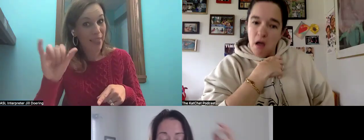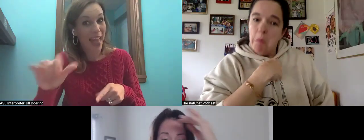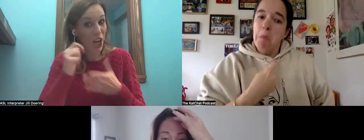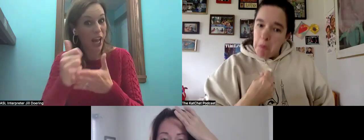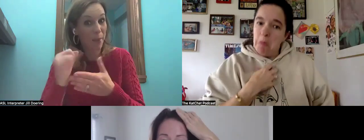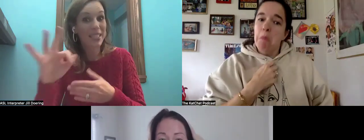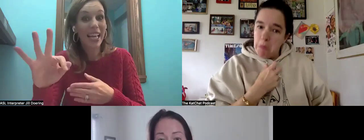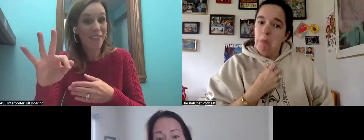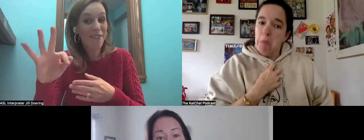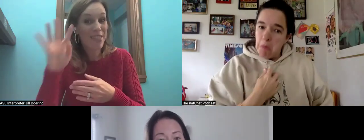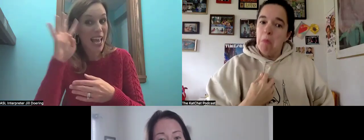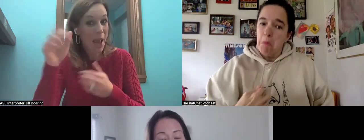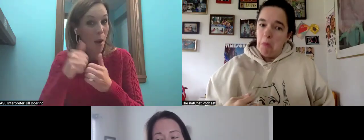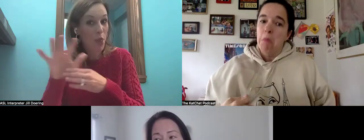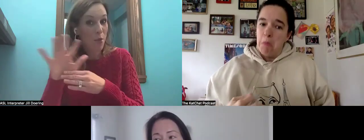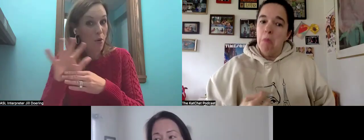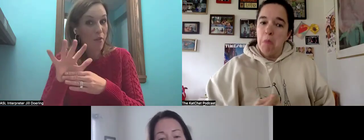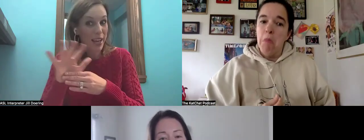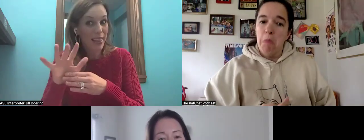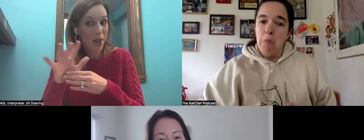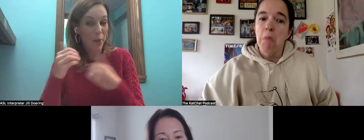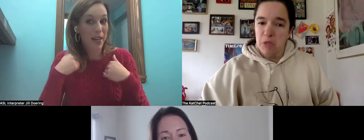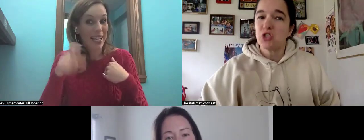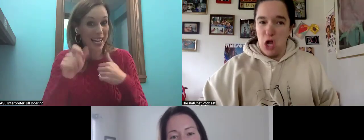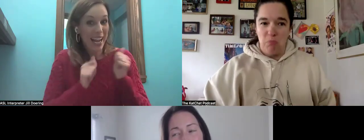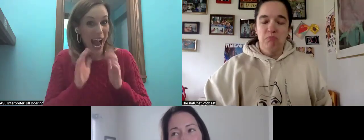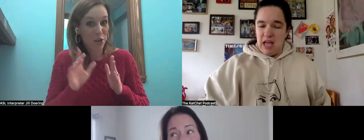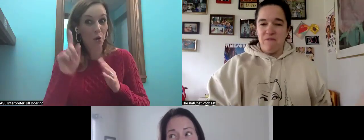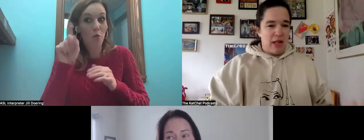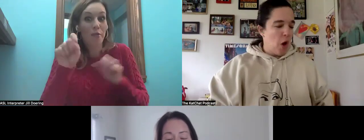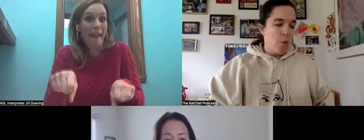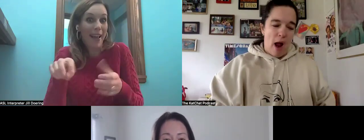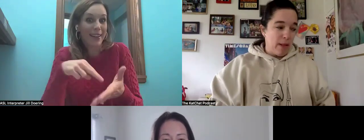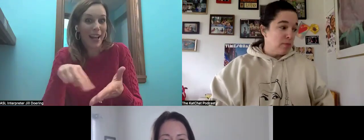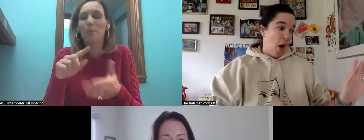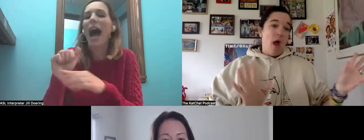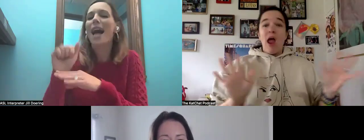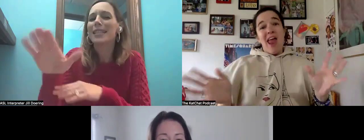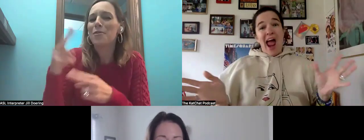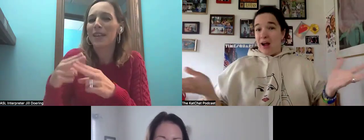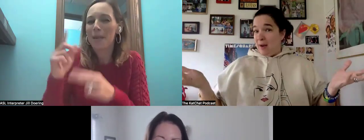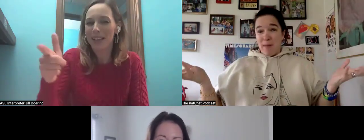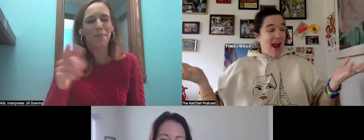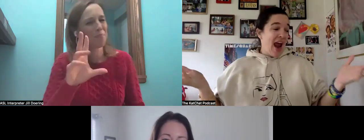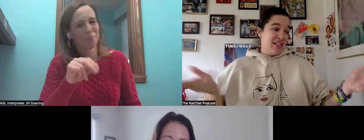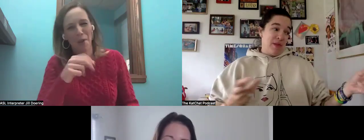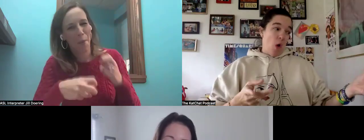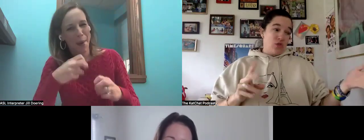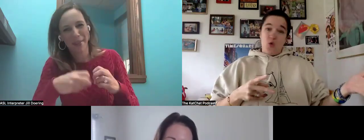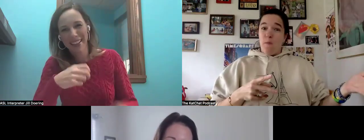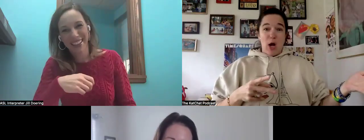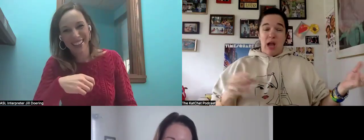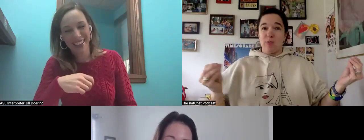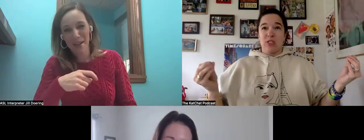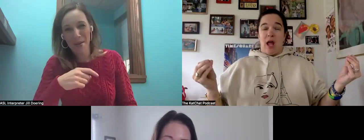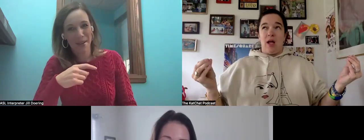So something like that. But there was one, and I'll send it to you after. But yeah, she's a good. definitely, no problem. So, yeah, I'm going to be honest with those